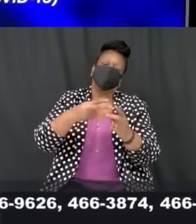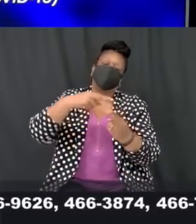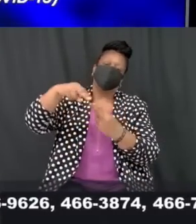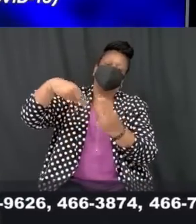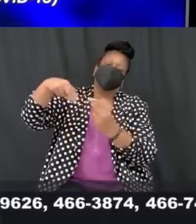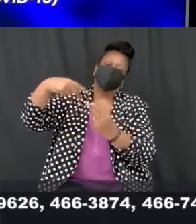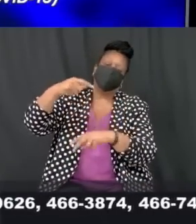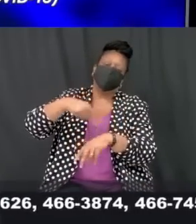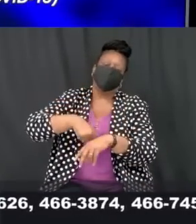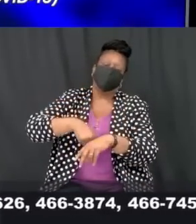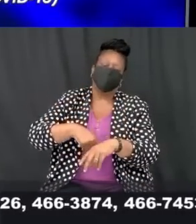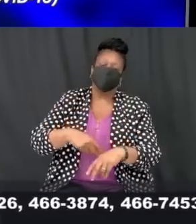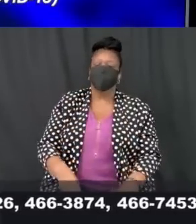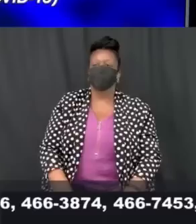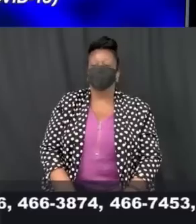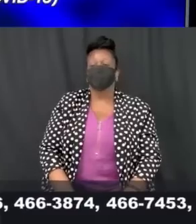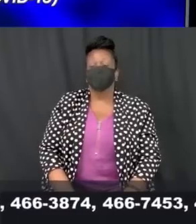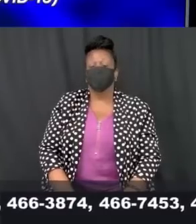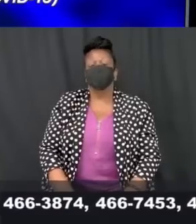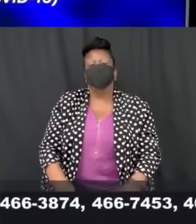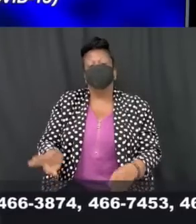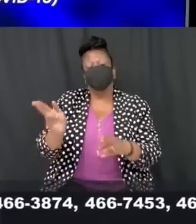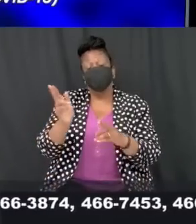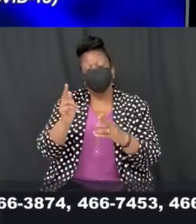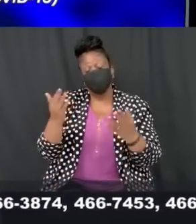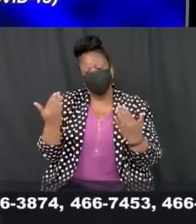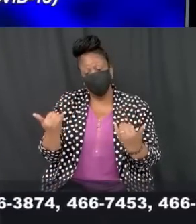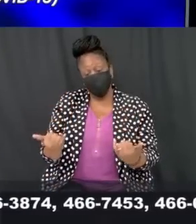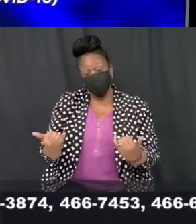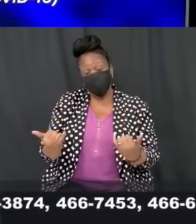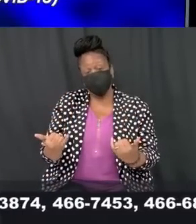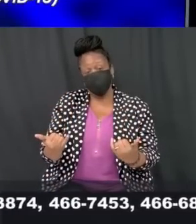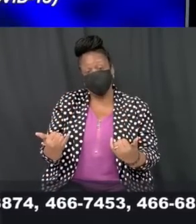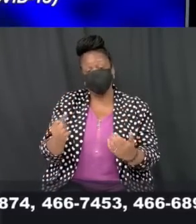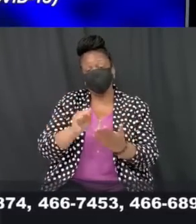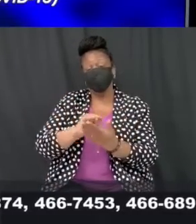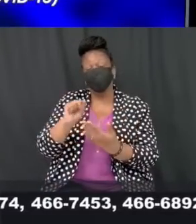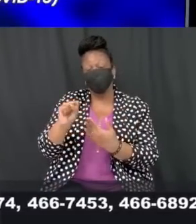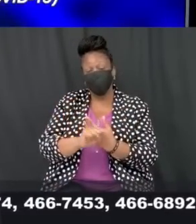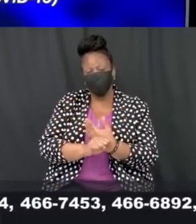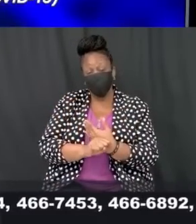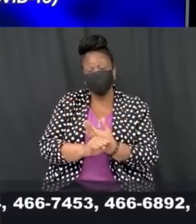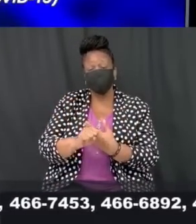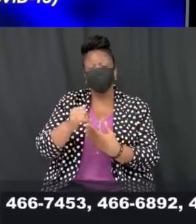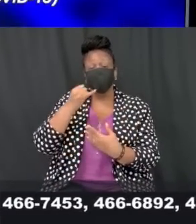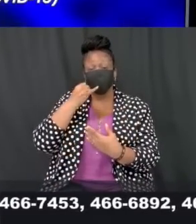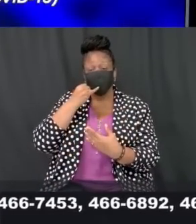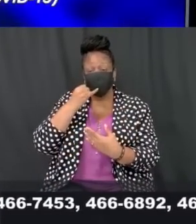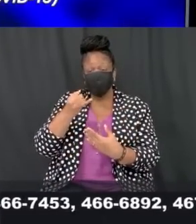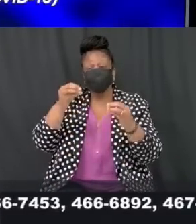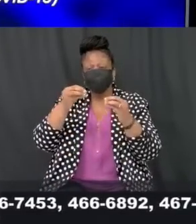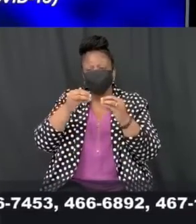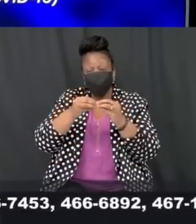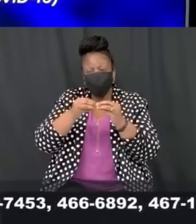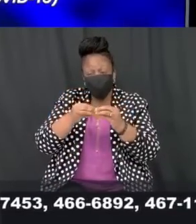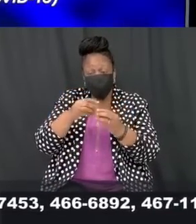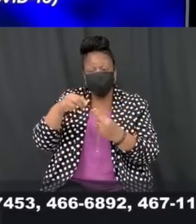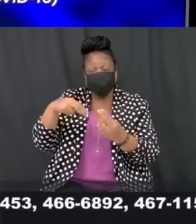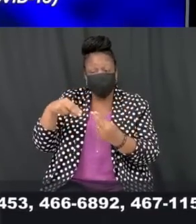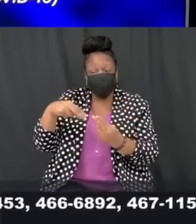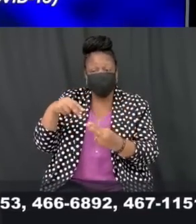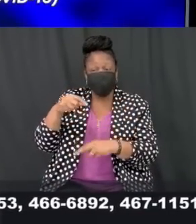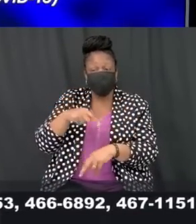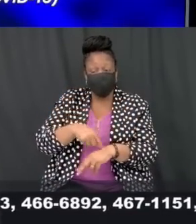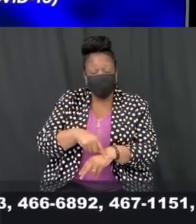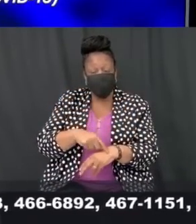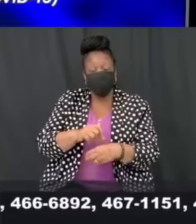which is the beginning of September thereabout. We will see more activities in the Atlantic. With this in mind,